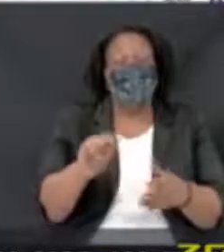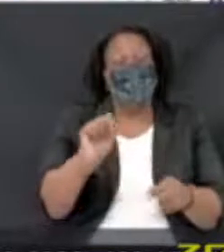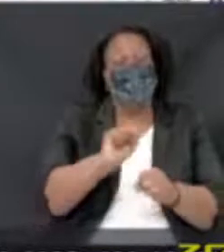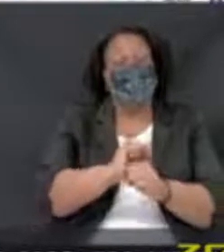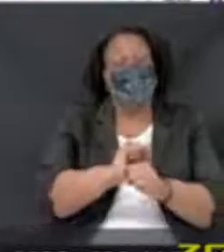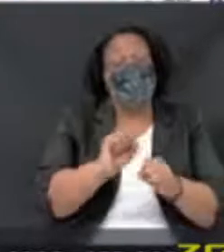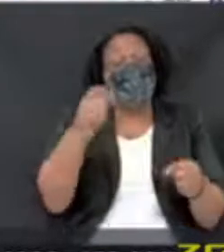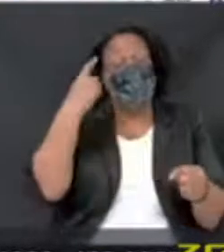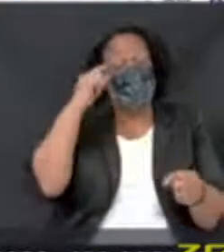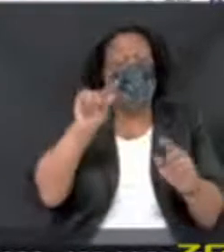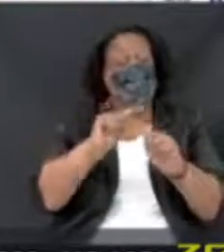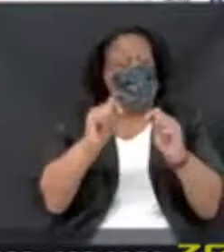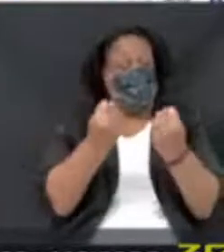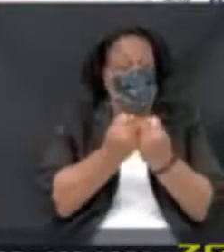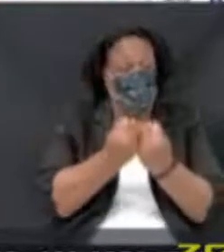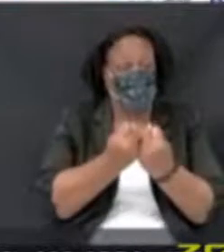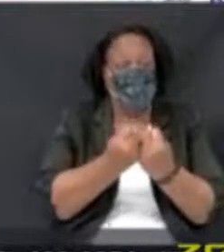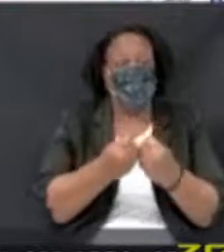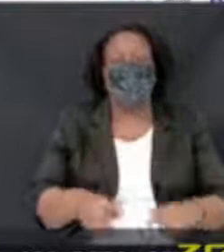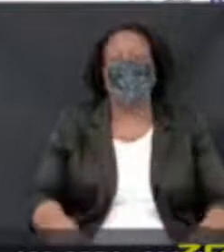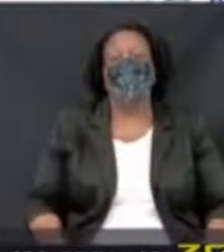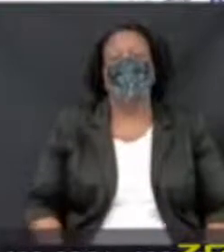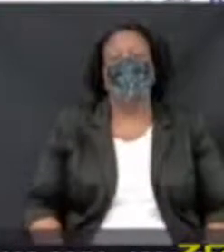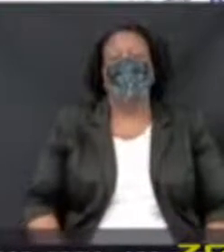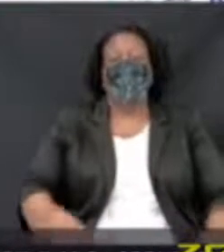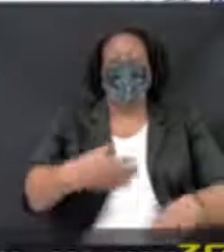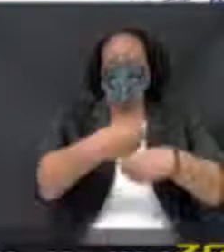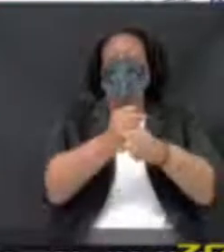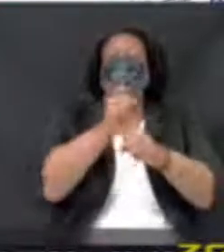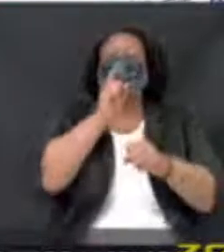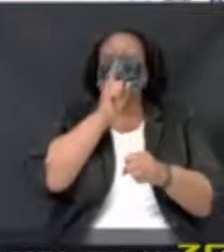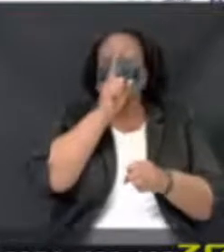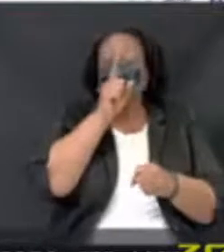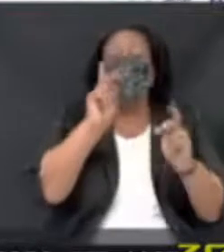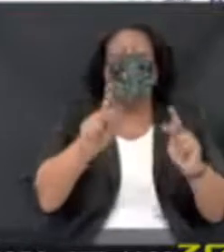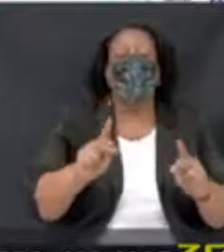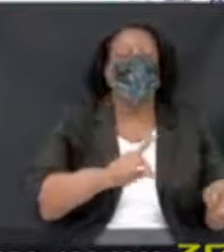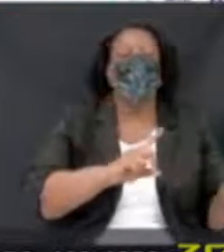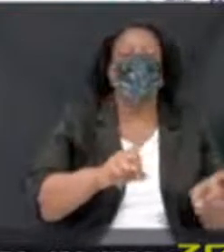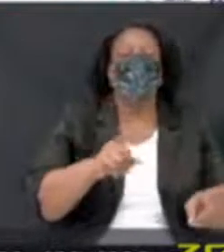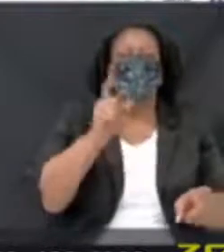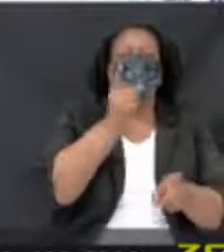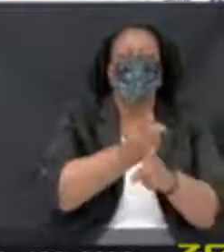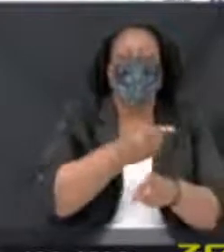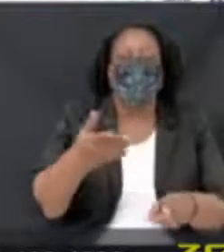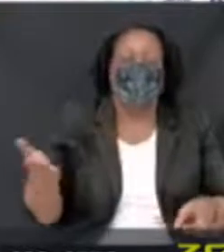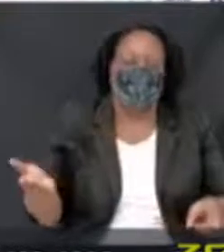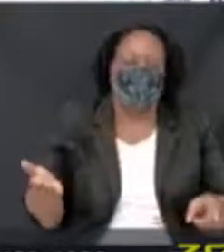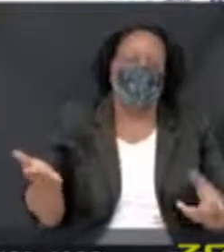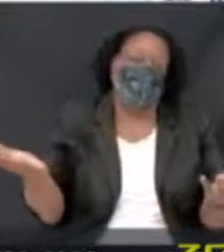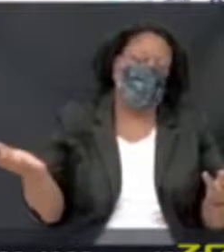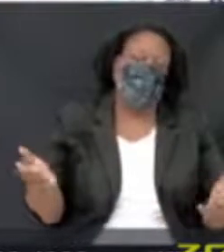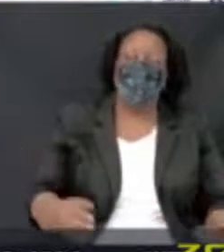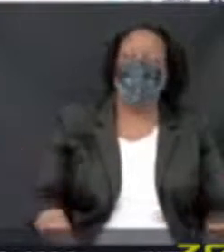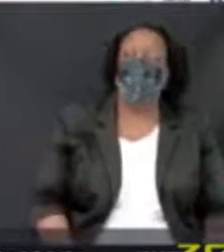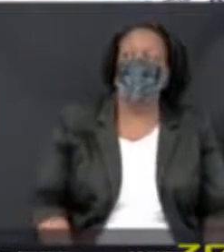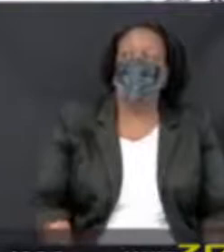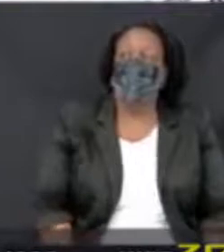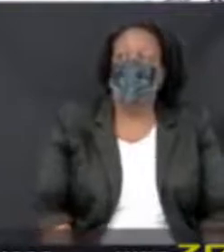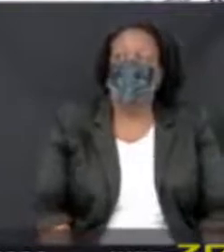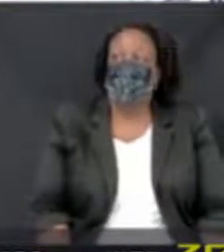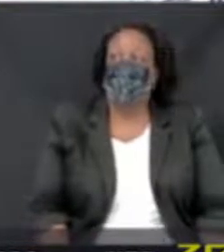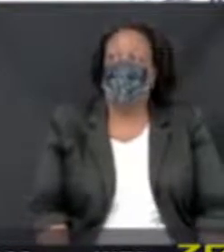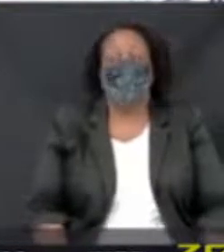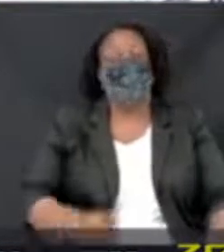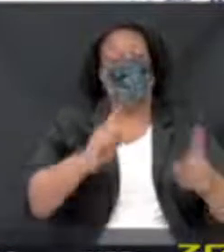any relevant laws pertaining to the prevention, mitigation, and control of the spread of COVID-19. C, to liaise and consult